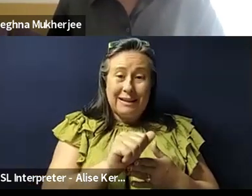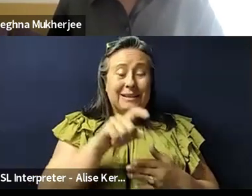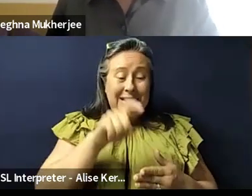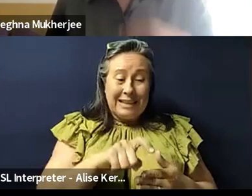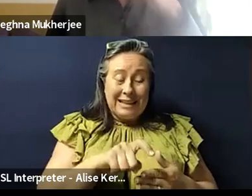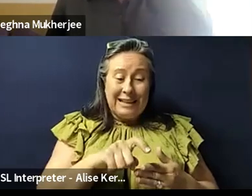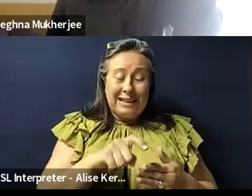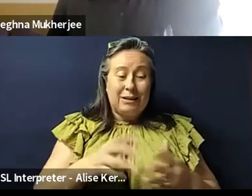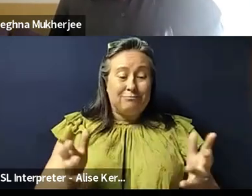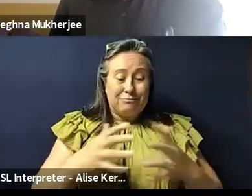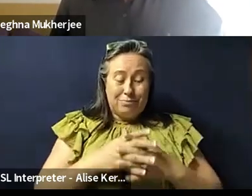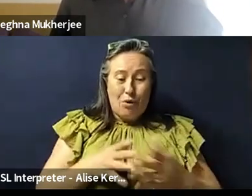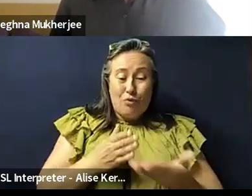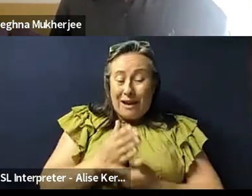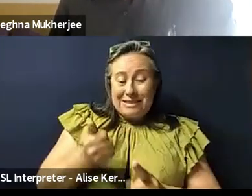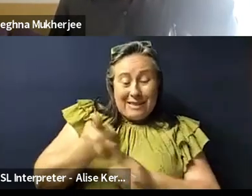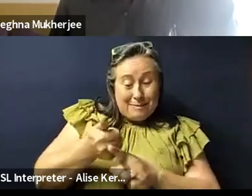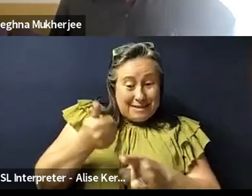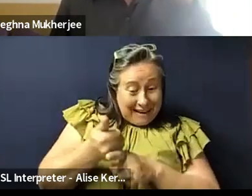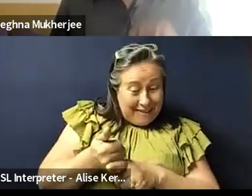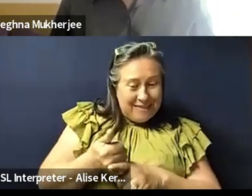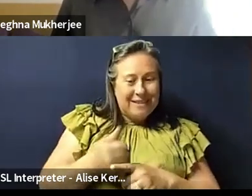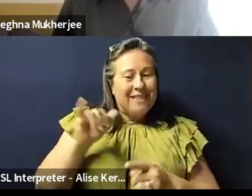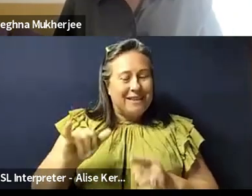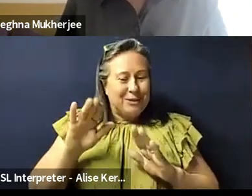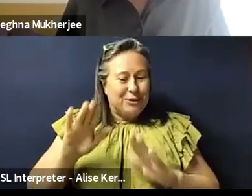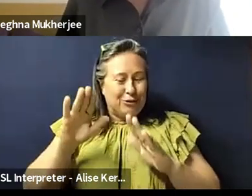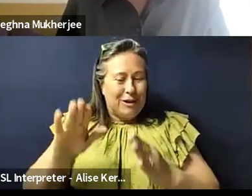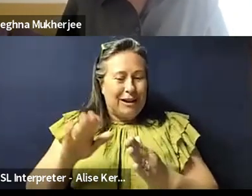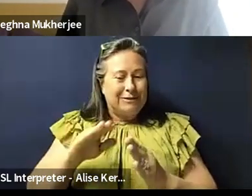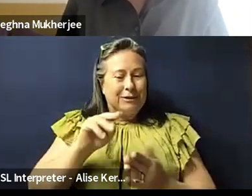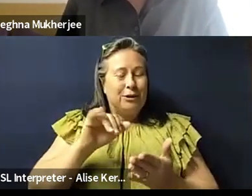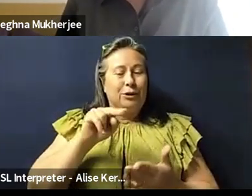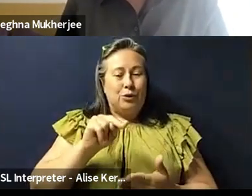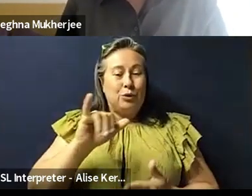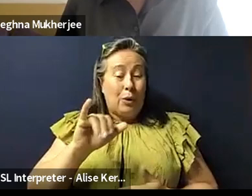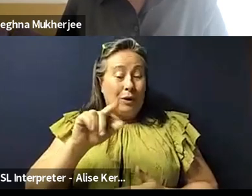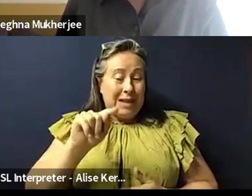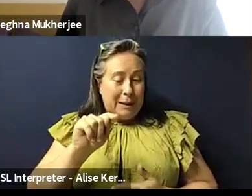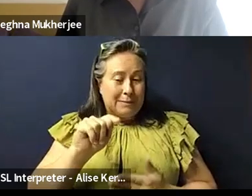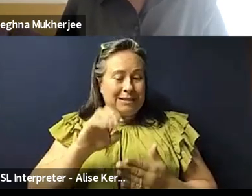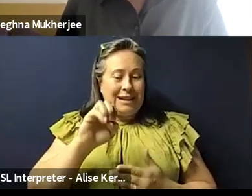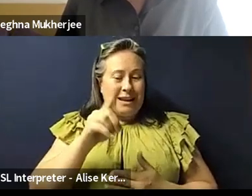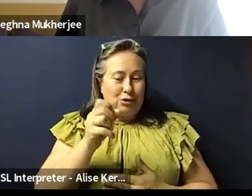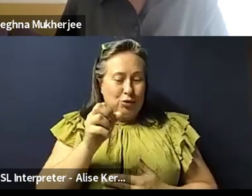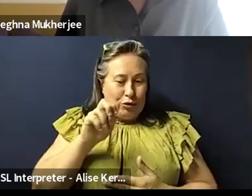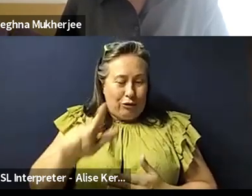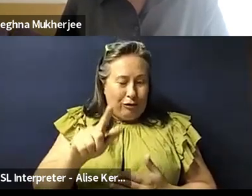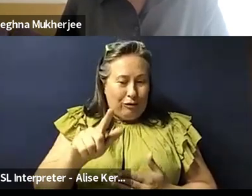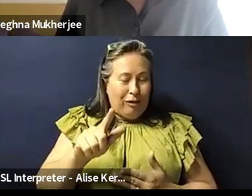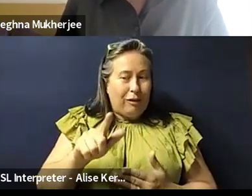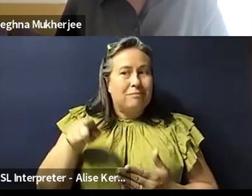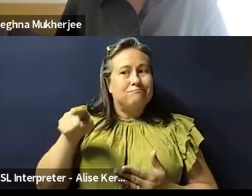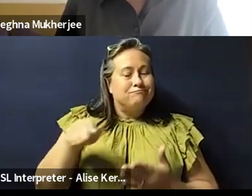reproductive rights themselves. Yes. There's a great New York Times editorial from this perspective a couple of months back, I think last name is Seismer, saying